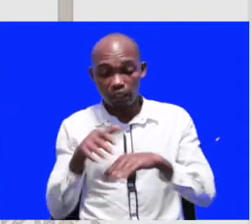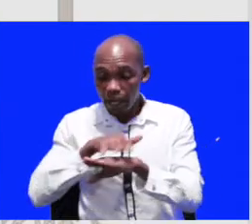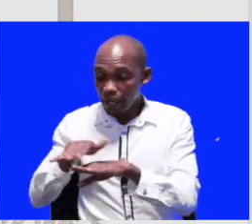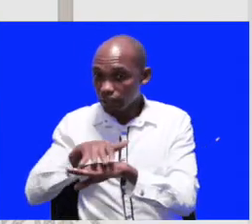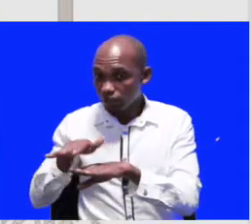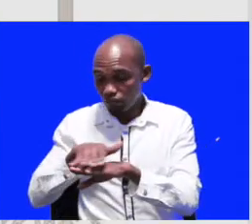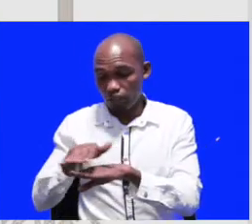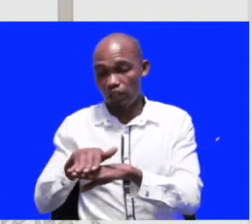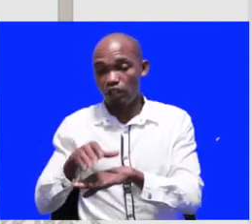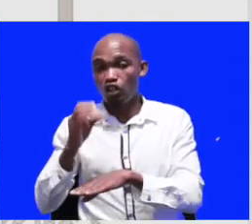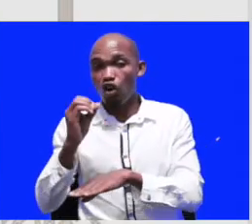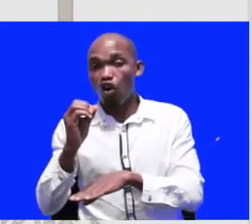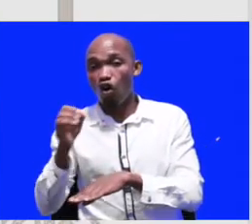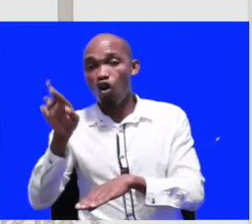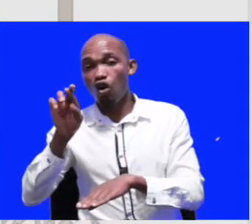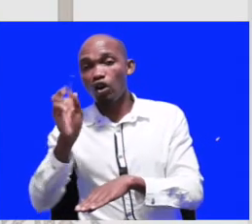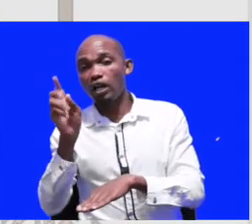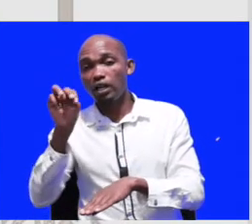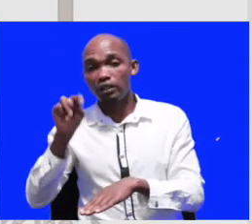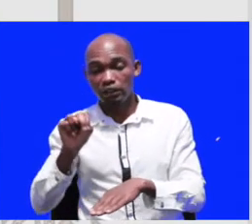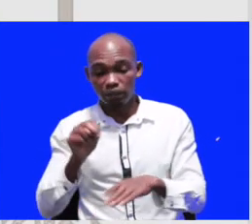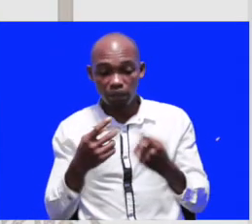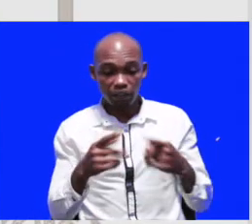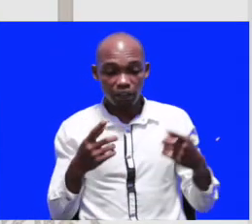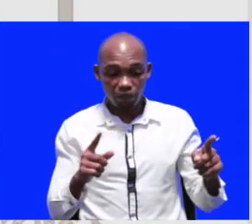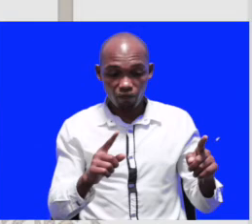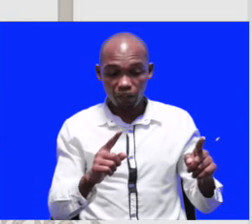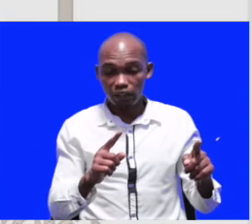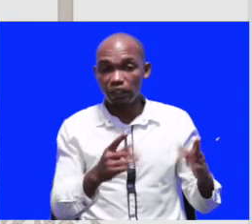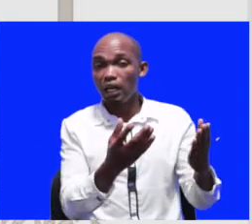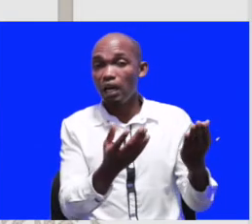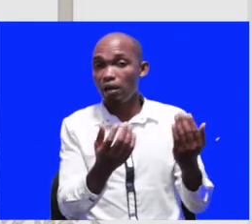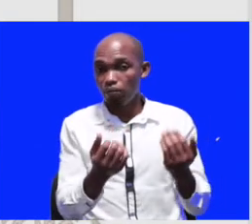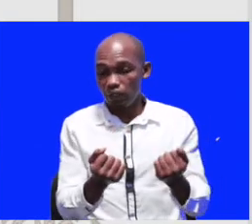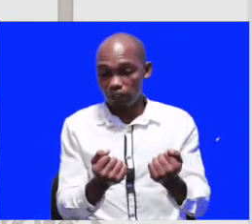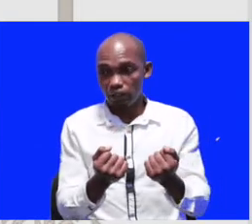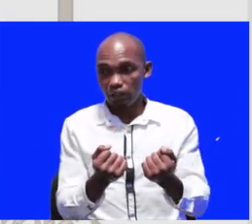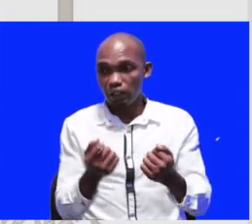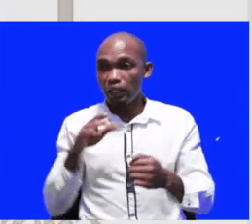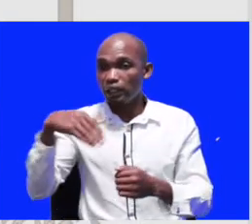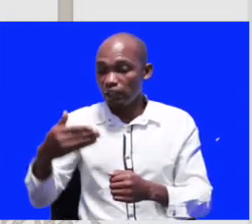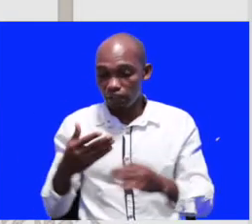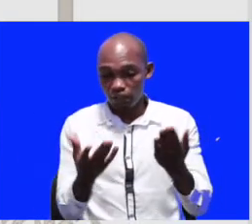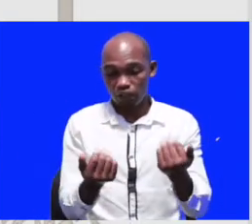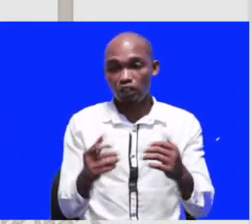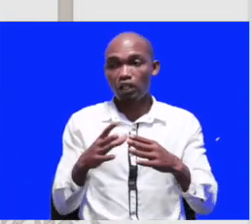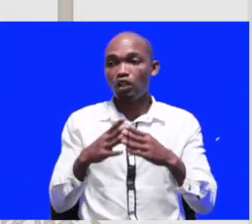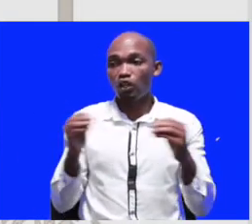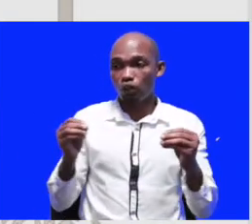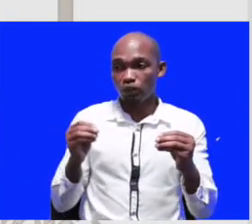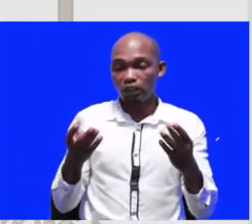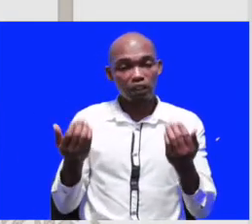disuse, which explains that organisms enhanced certain abilities by exercising them and lost